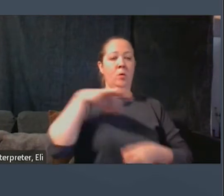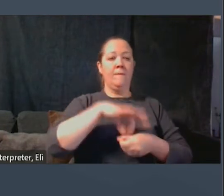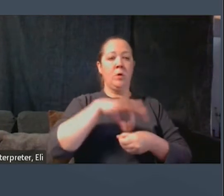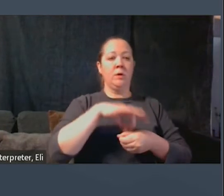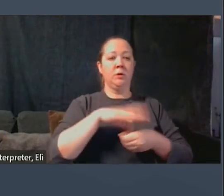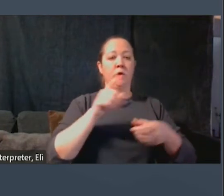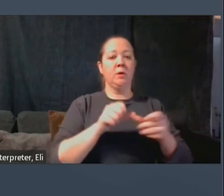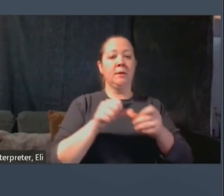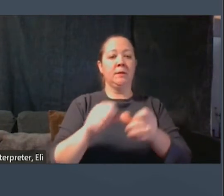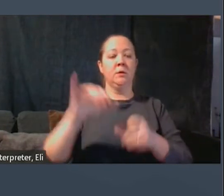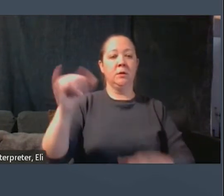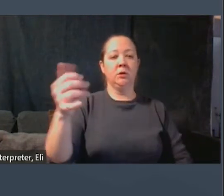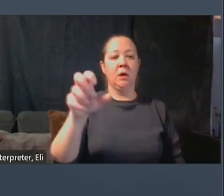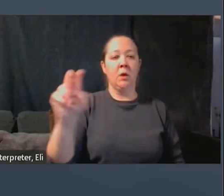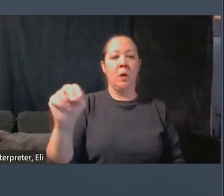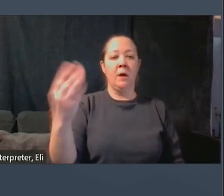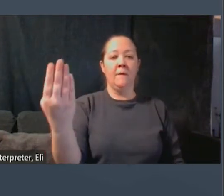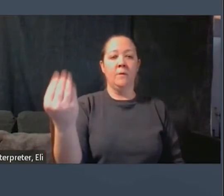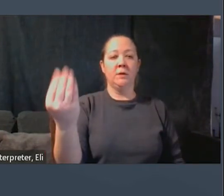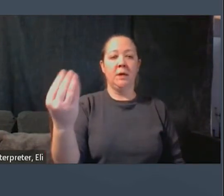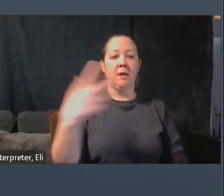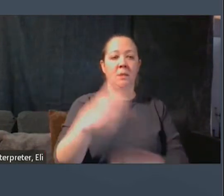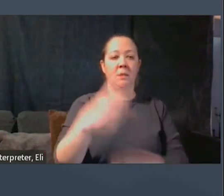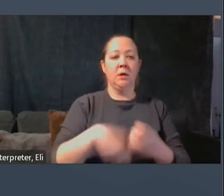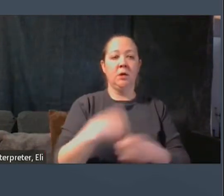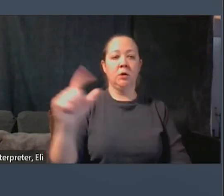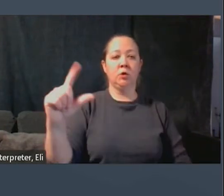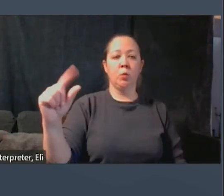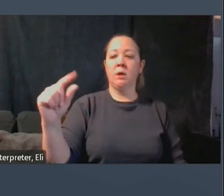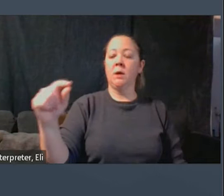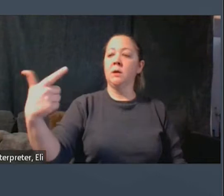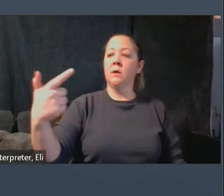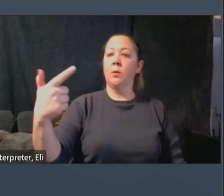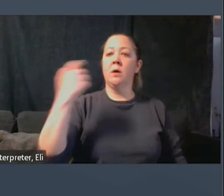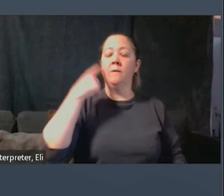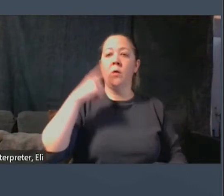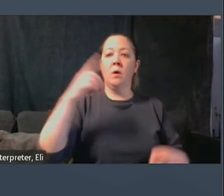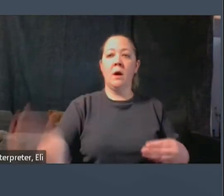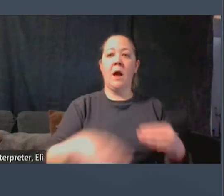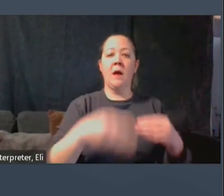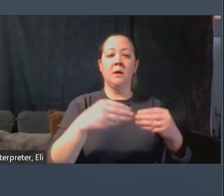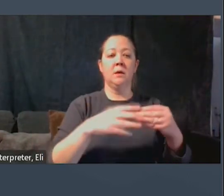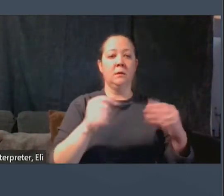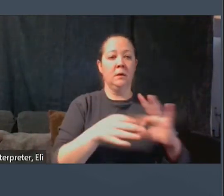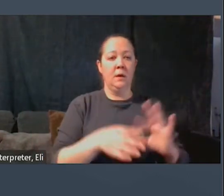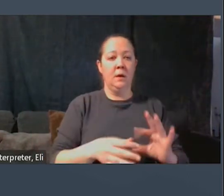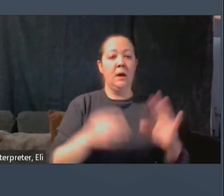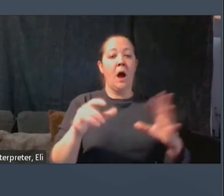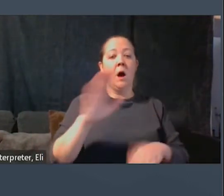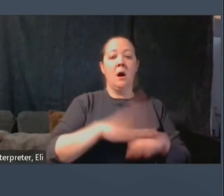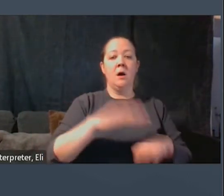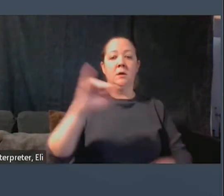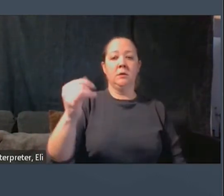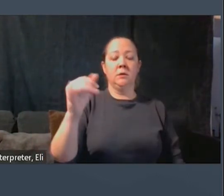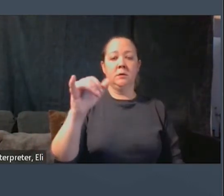14th, 2021, to allow for additional public testimony. On January 6th, the Planning Department received a written request